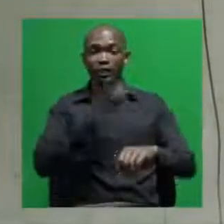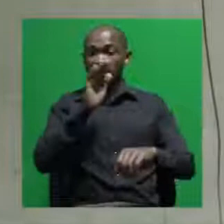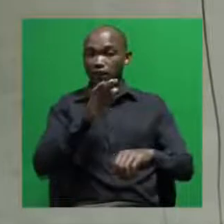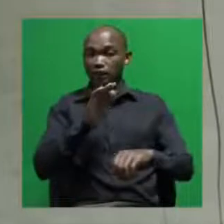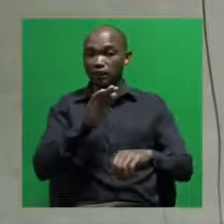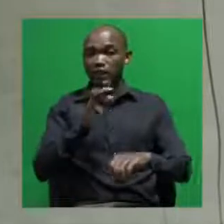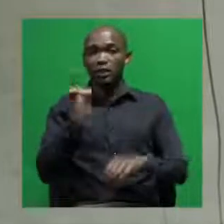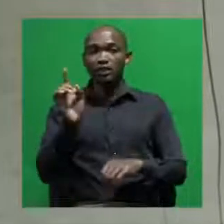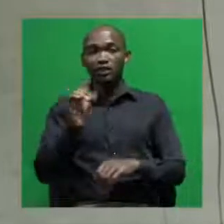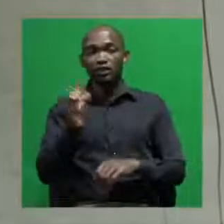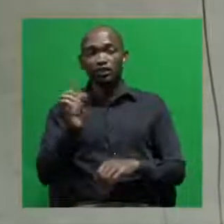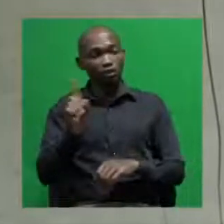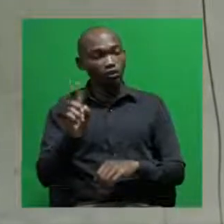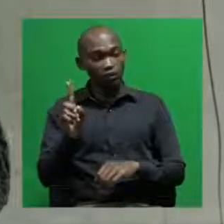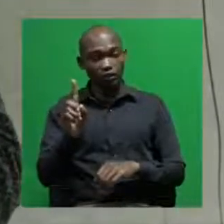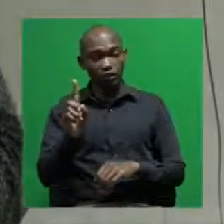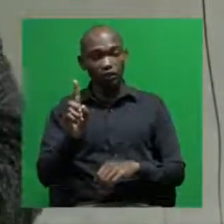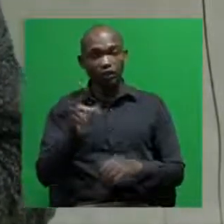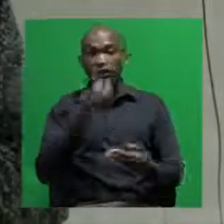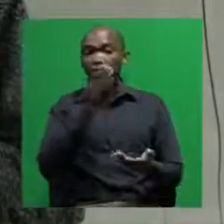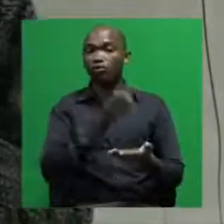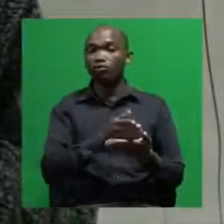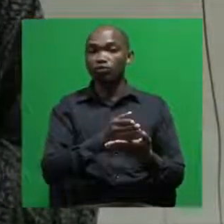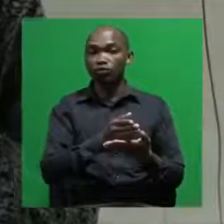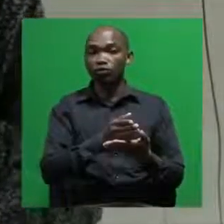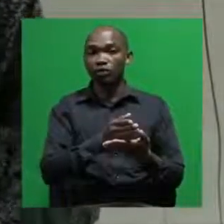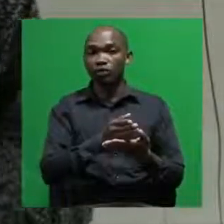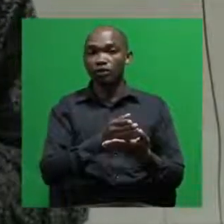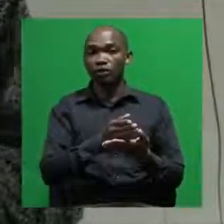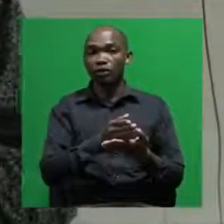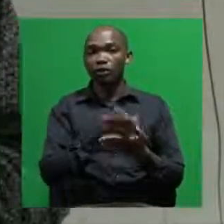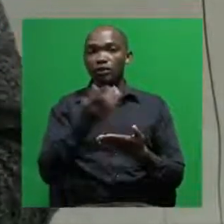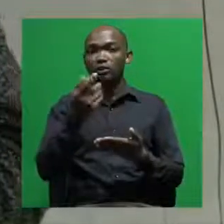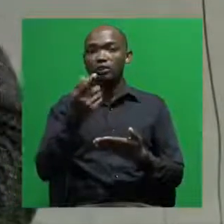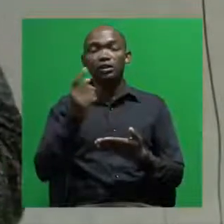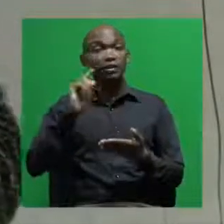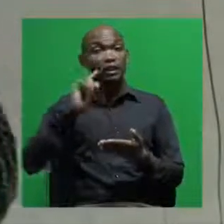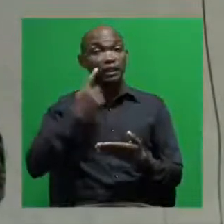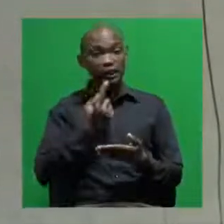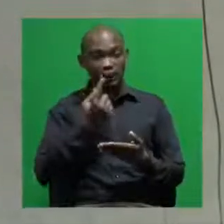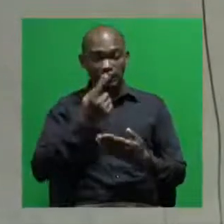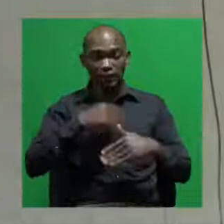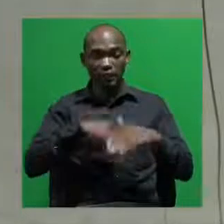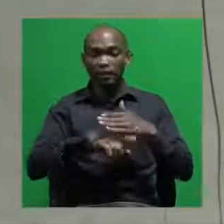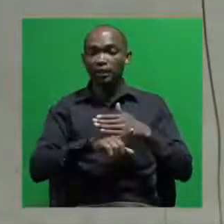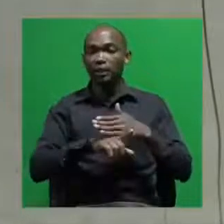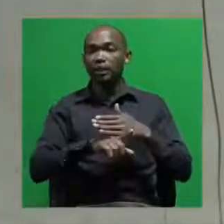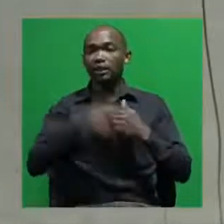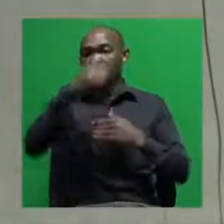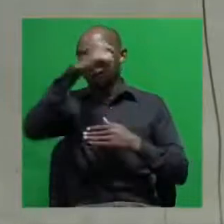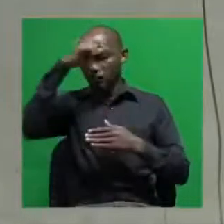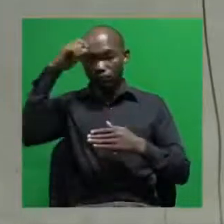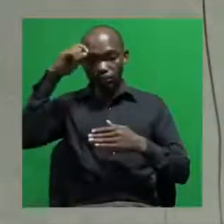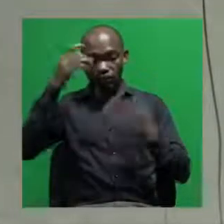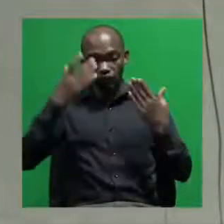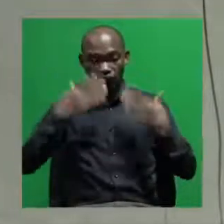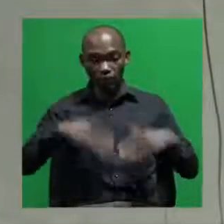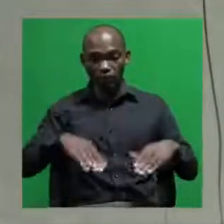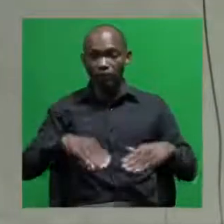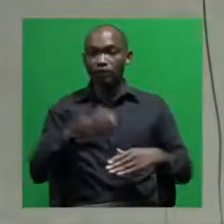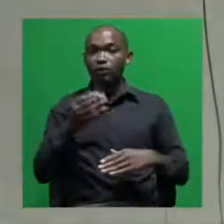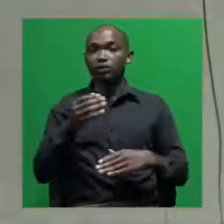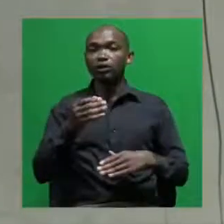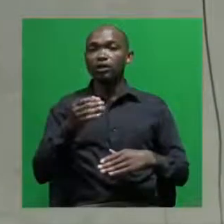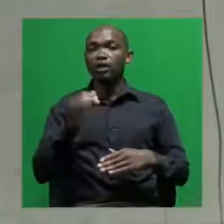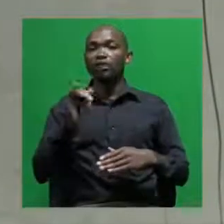not the true testing of the temperature of the body. So in order to